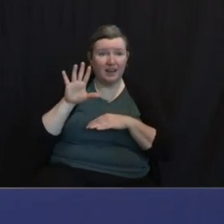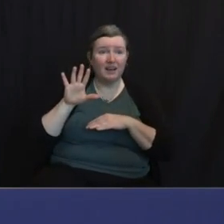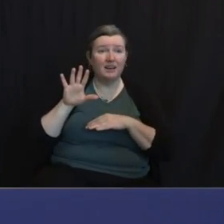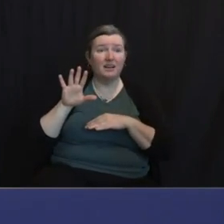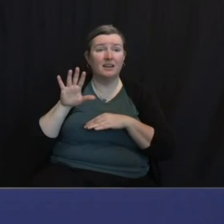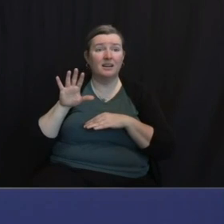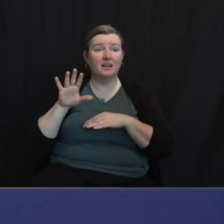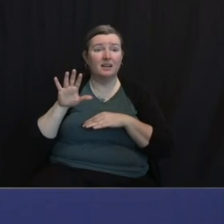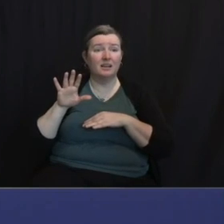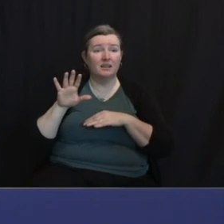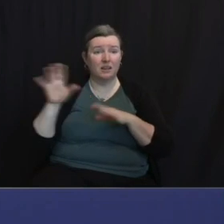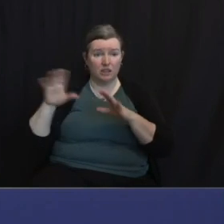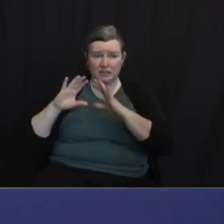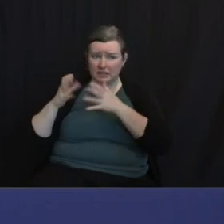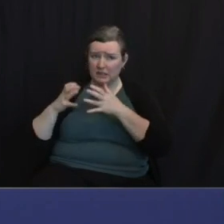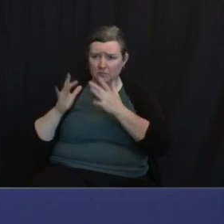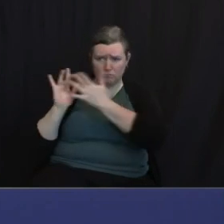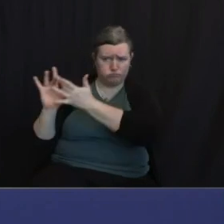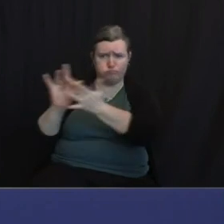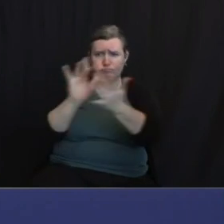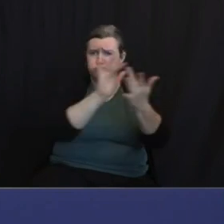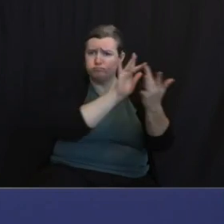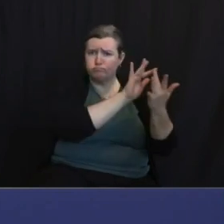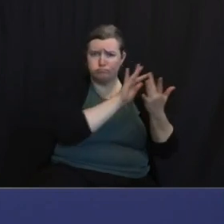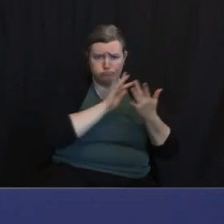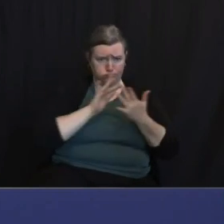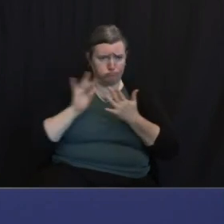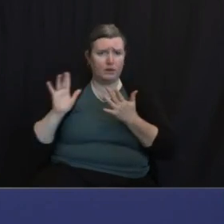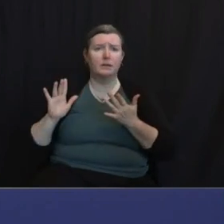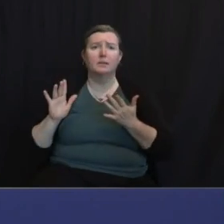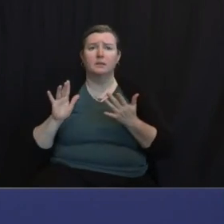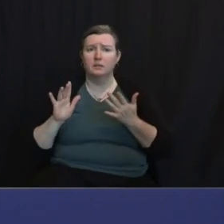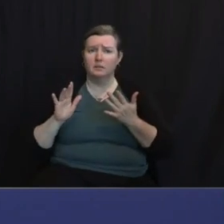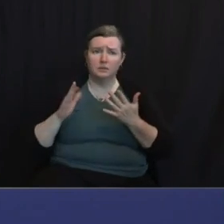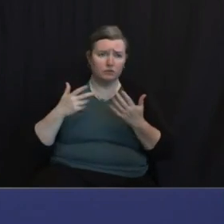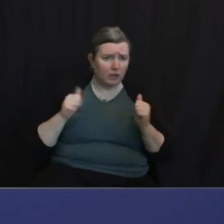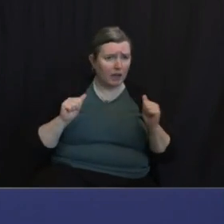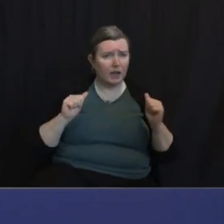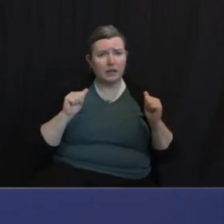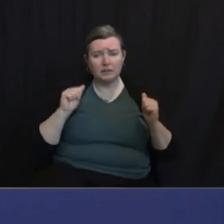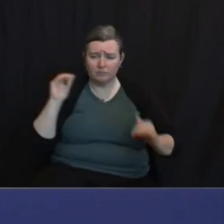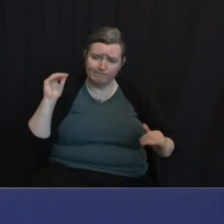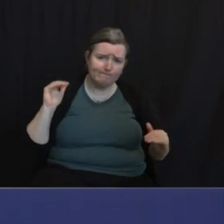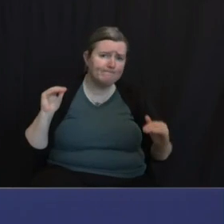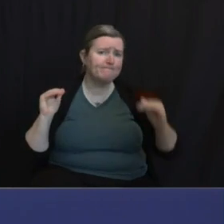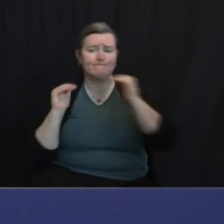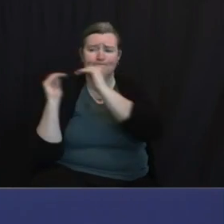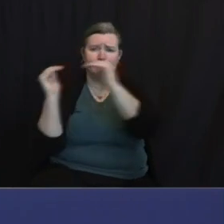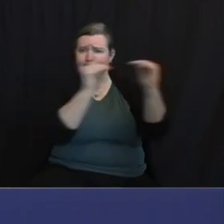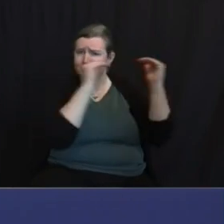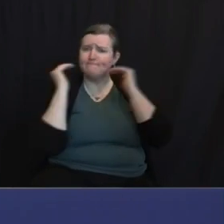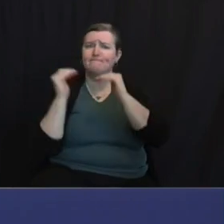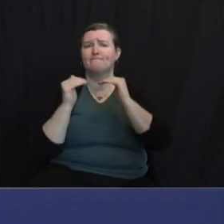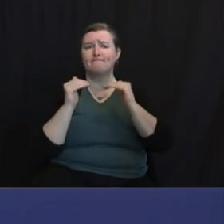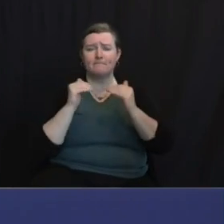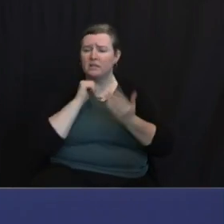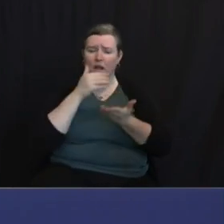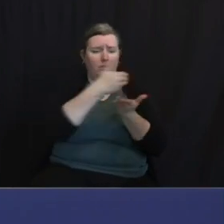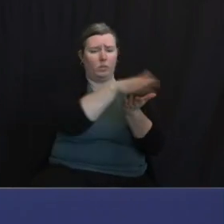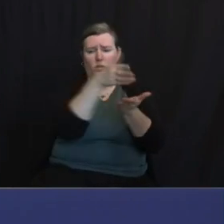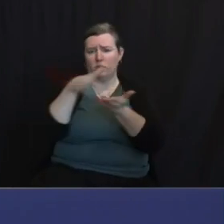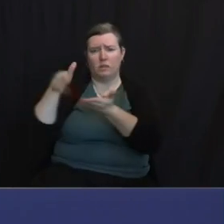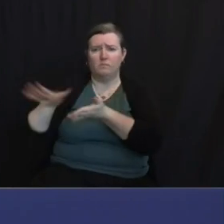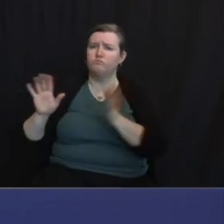and up. So we're trying to redress any imbalance or notion of deprioritization because we know they're the